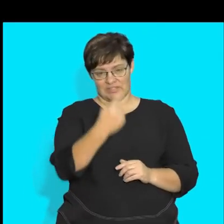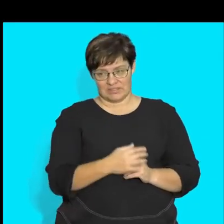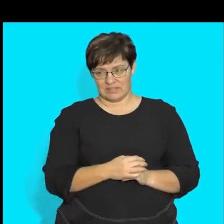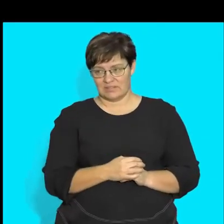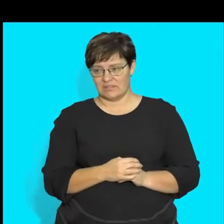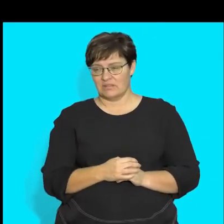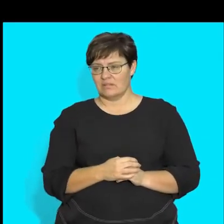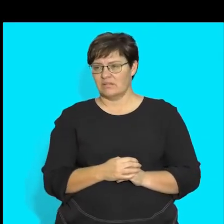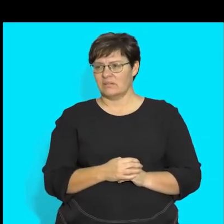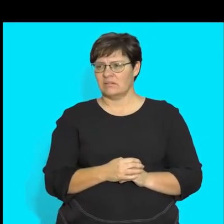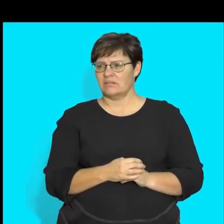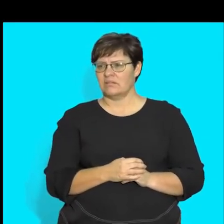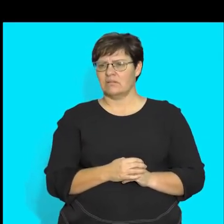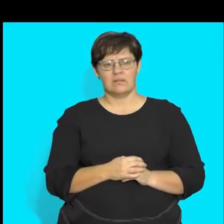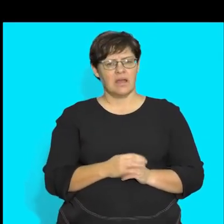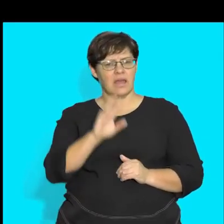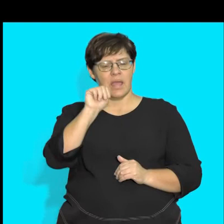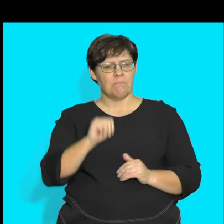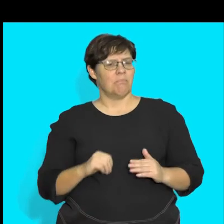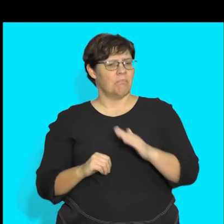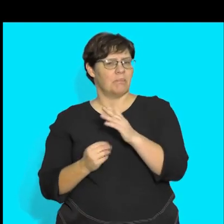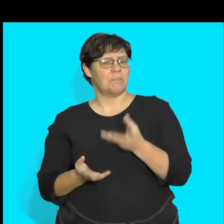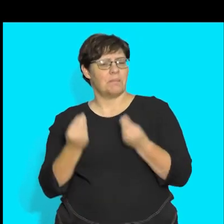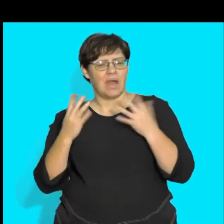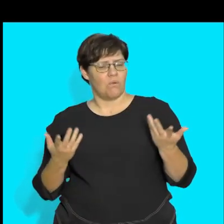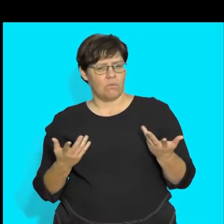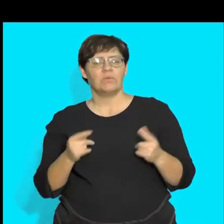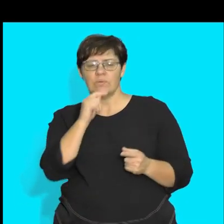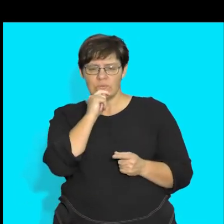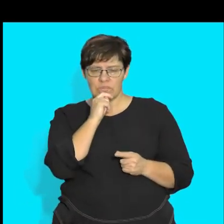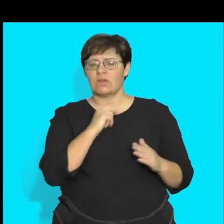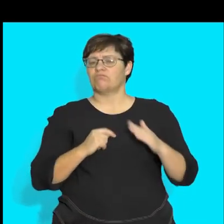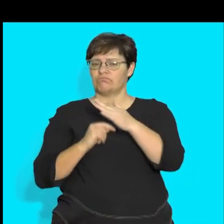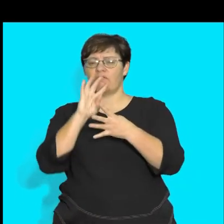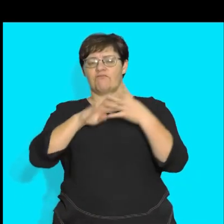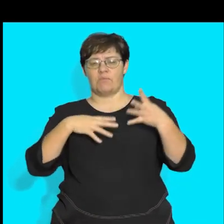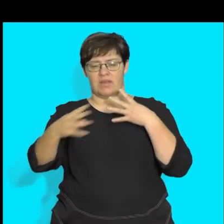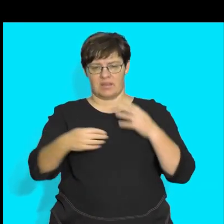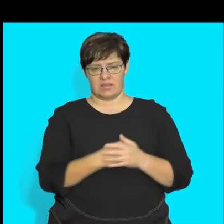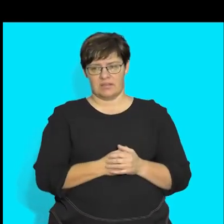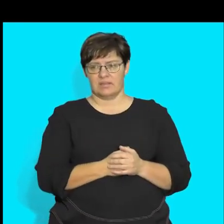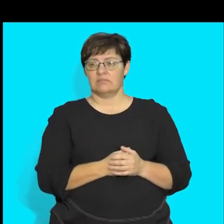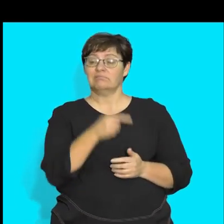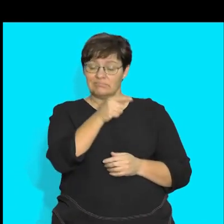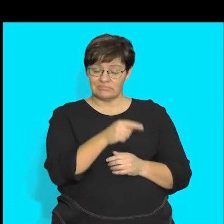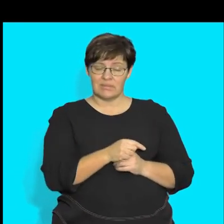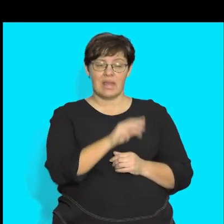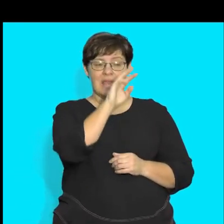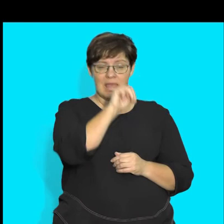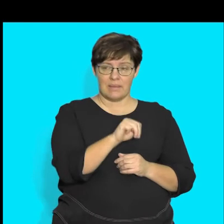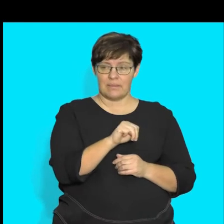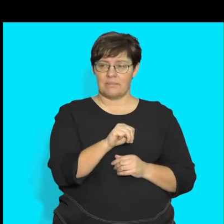here, how am I going to calculate the gradient? Well, I'm going to use the gradient formula. And so my gradient formula